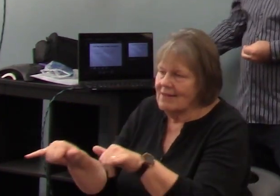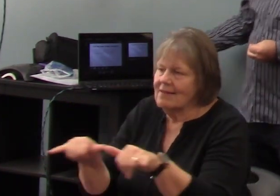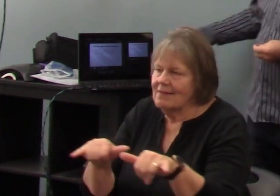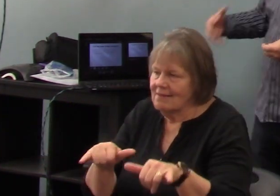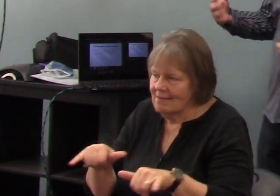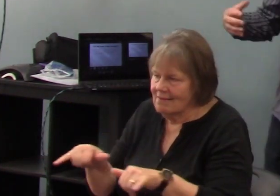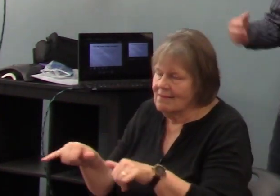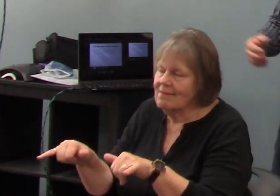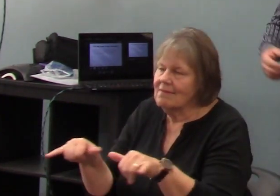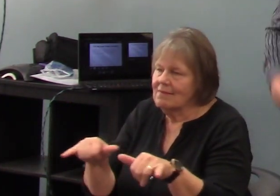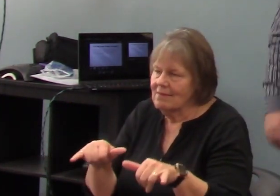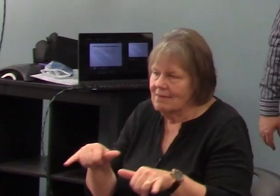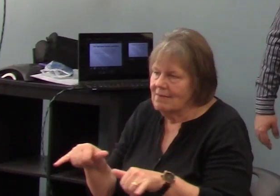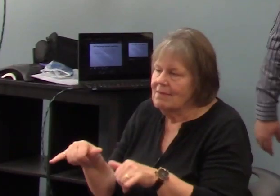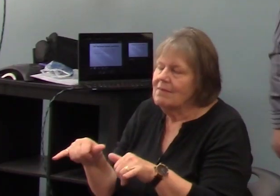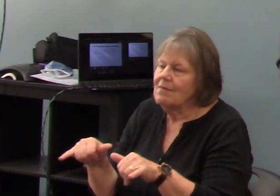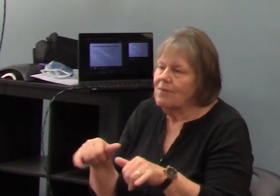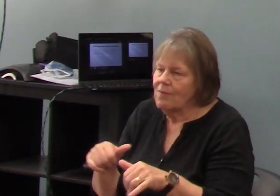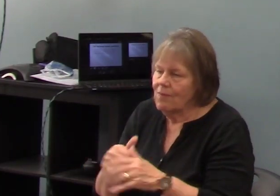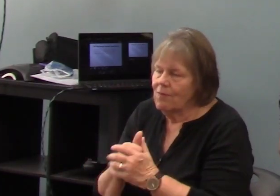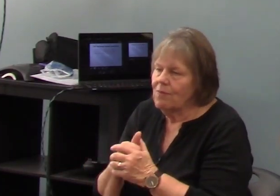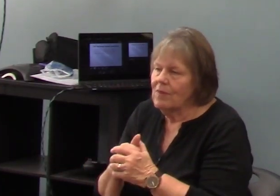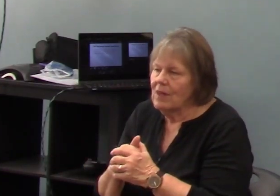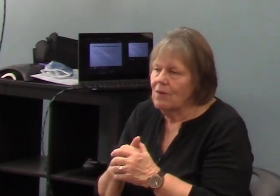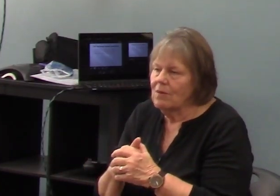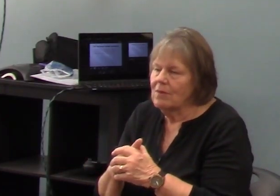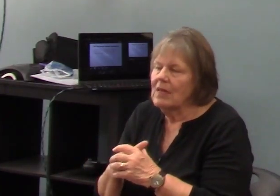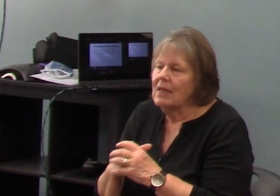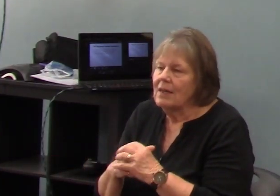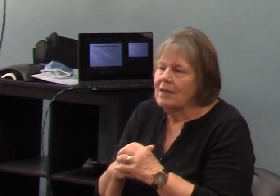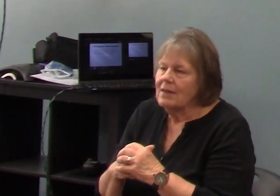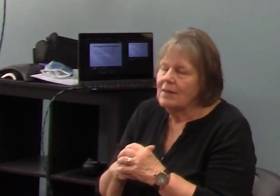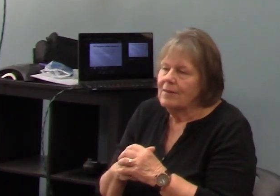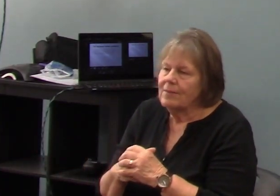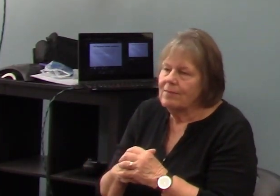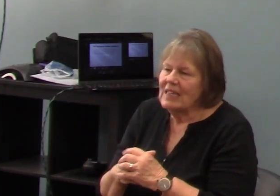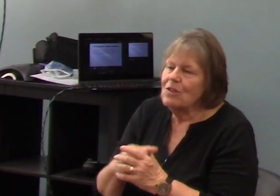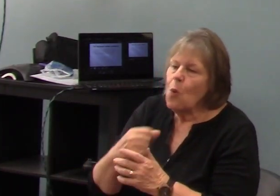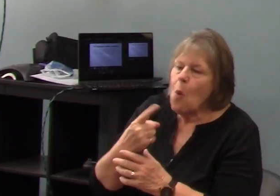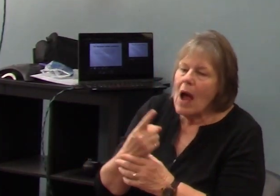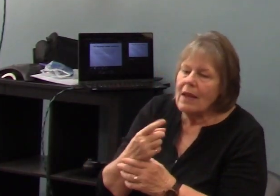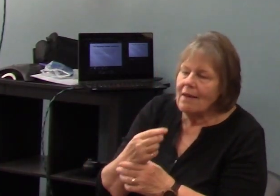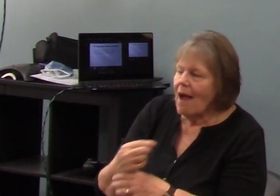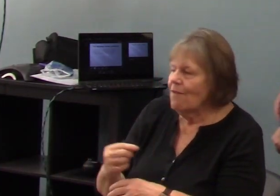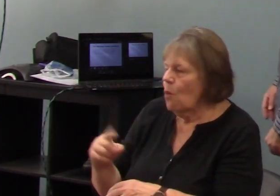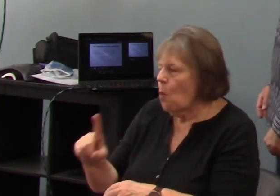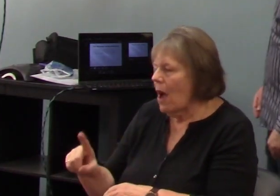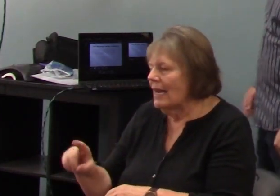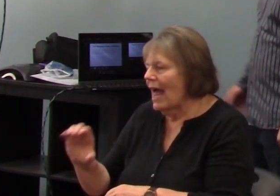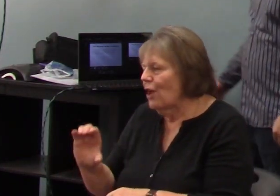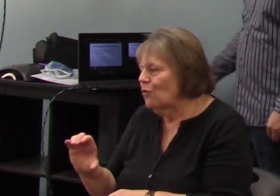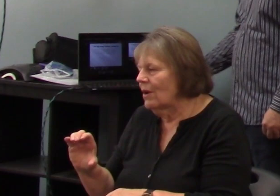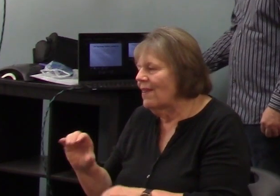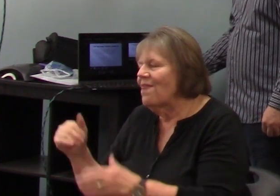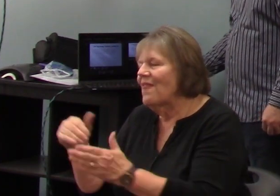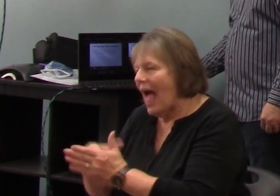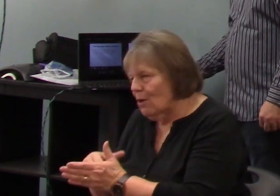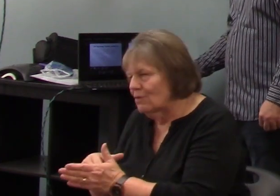Again, we saw that Planck satellite said that it was 1 part in 10 or 1 part in 100,000 in terms of